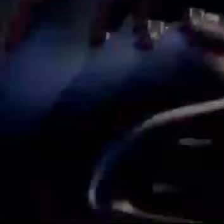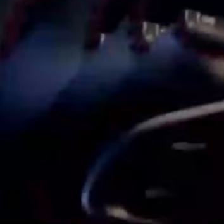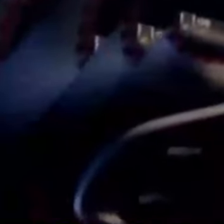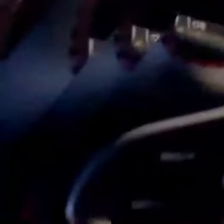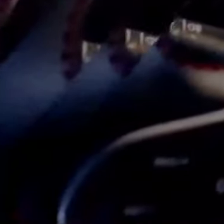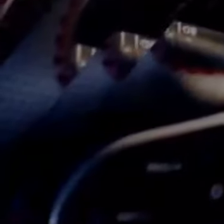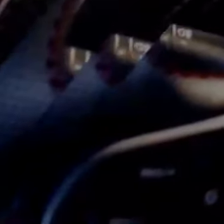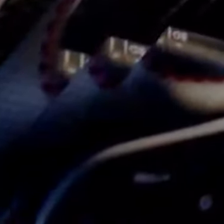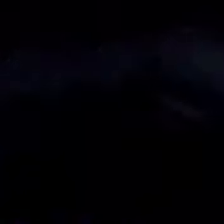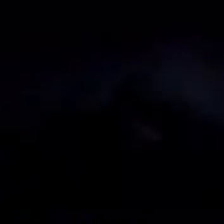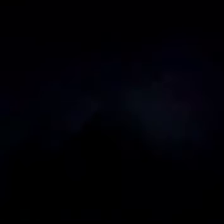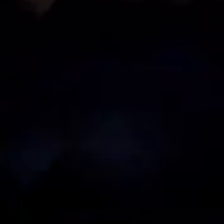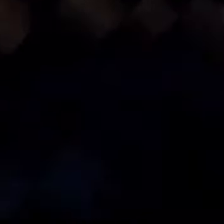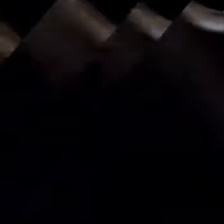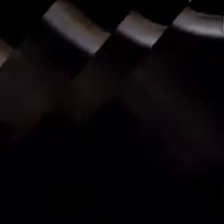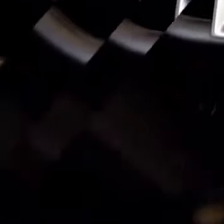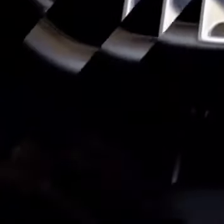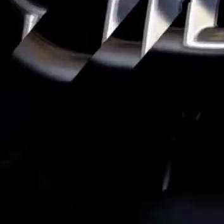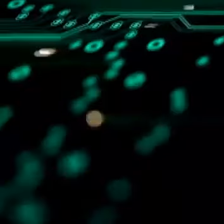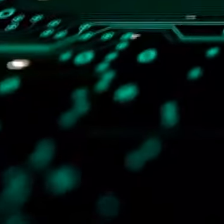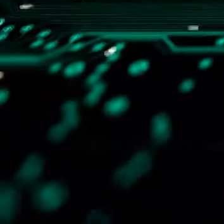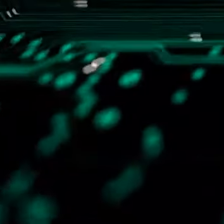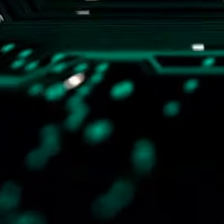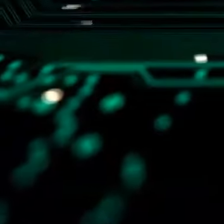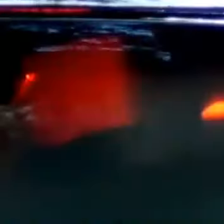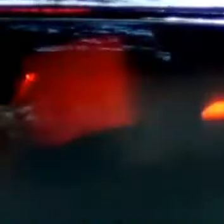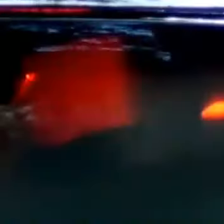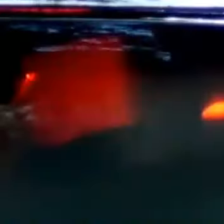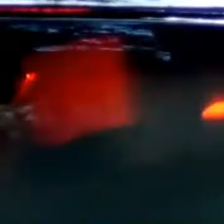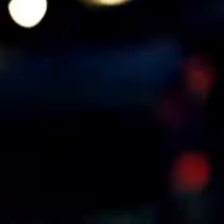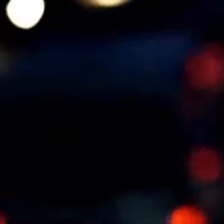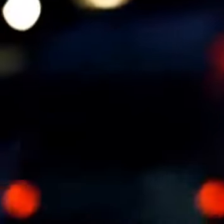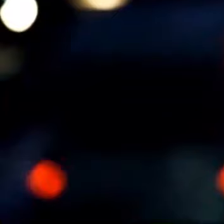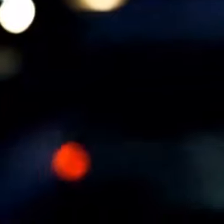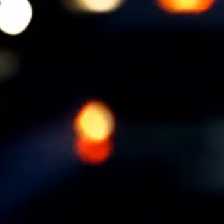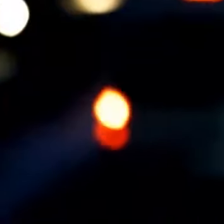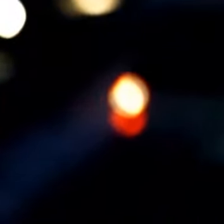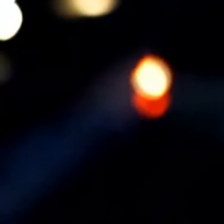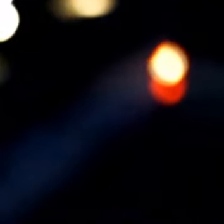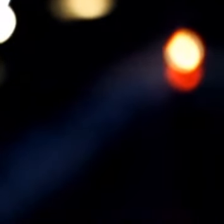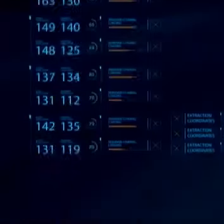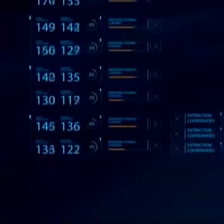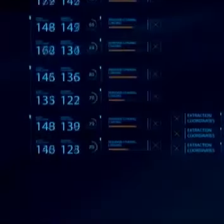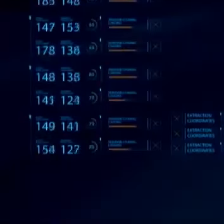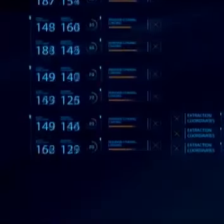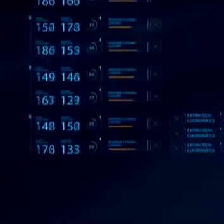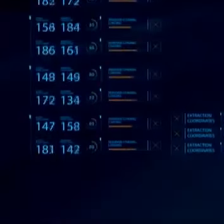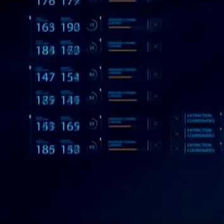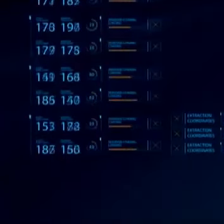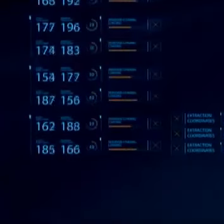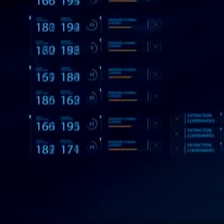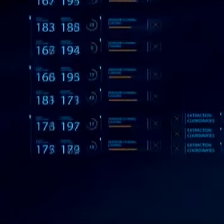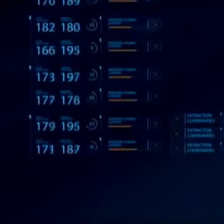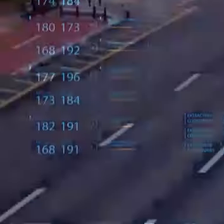data, cybersecurity, and infotainment systems. This new ecosystem is poised to develop totally new tech solutions to help solve the challenges